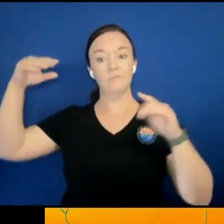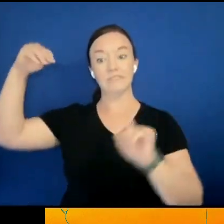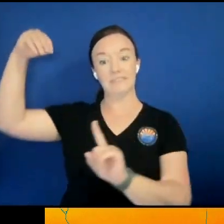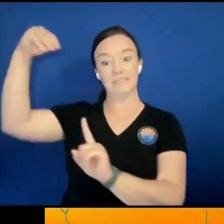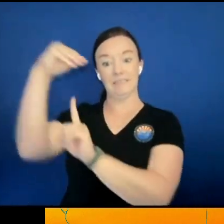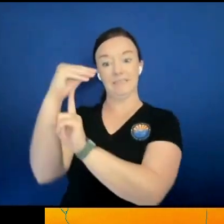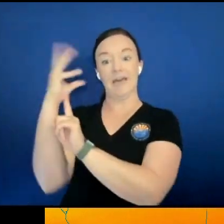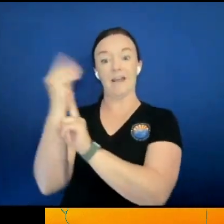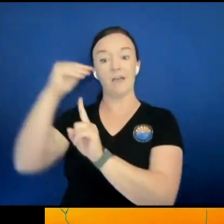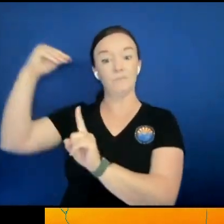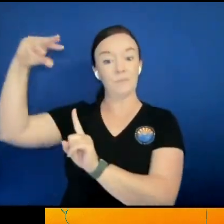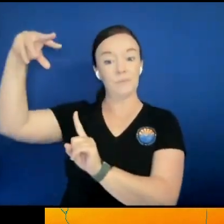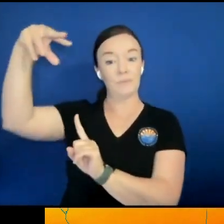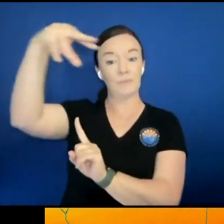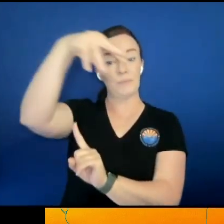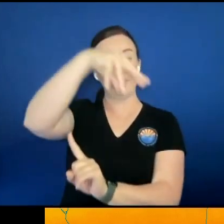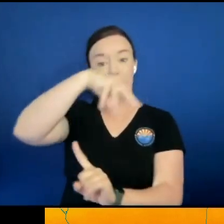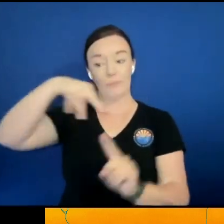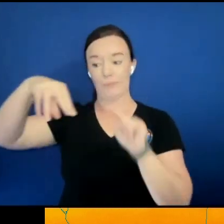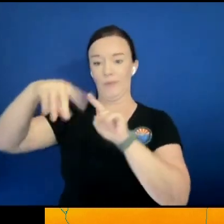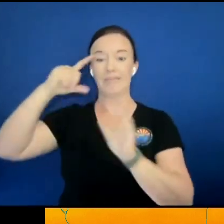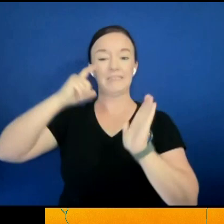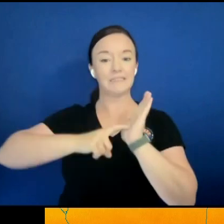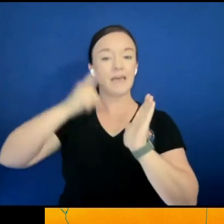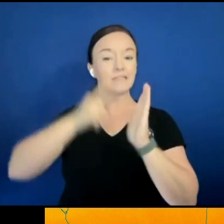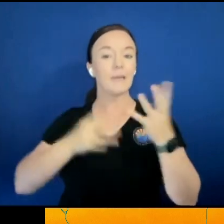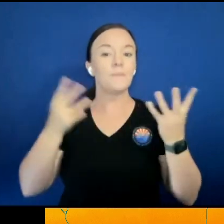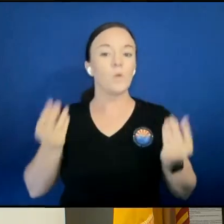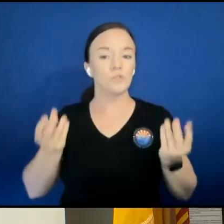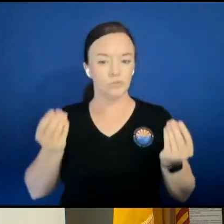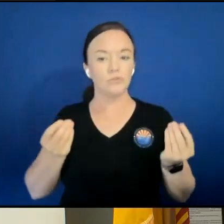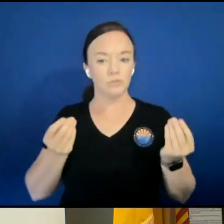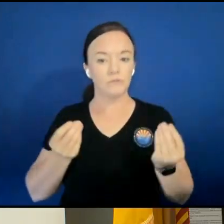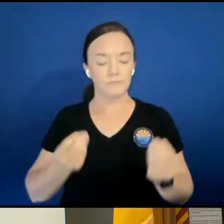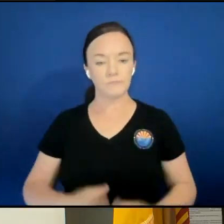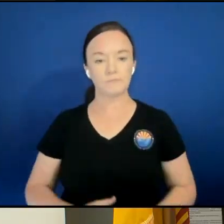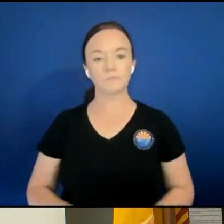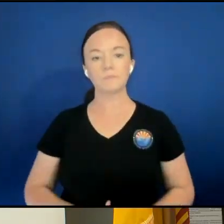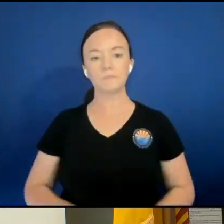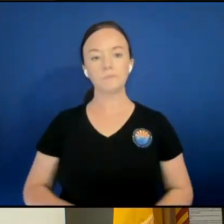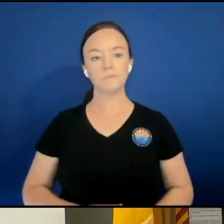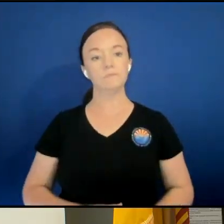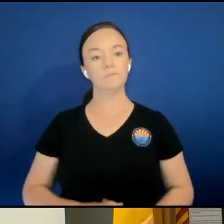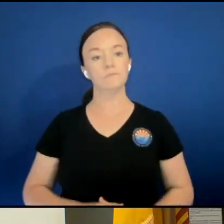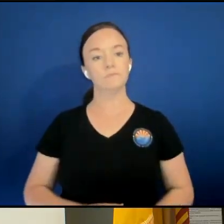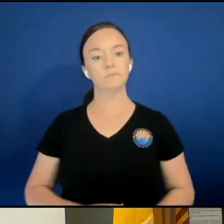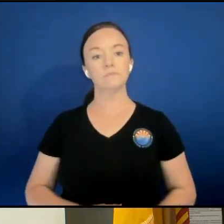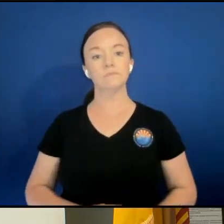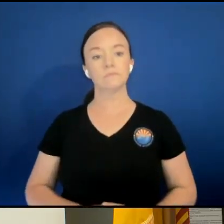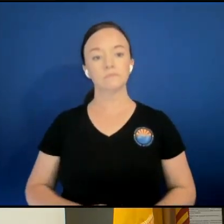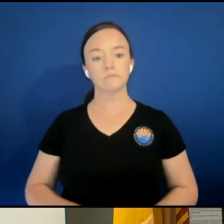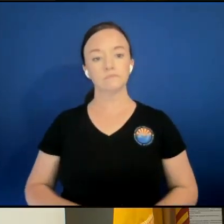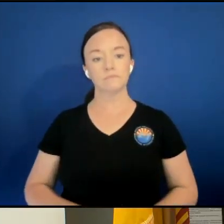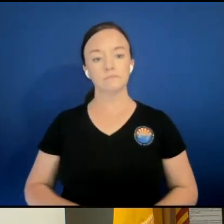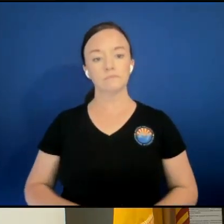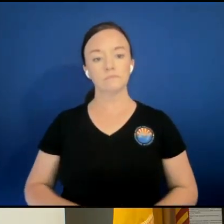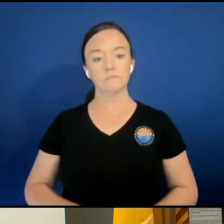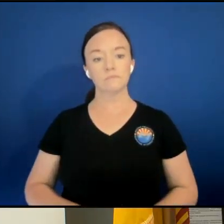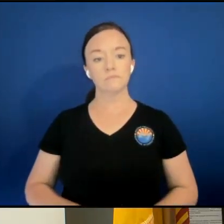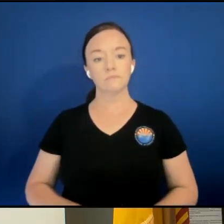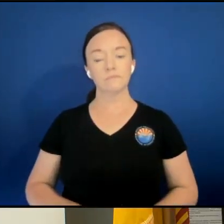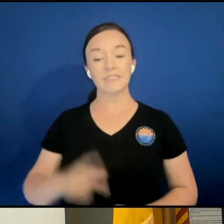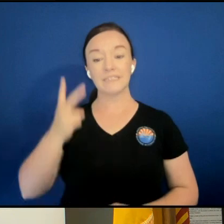is over anywhere that it has its view on. So you'll see our area with all these